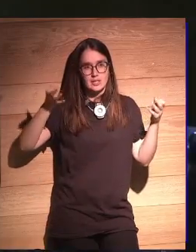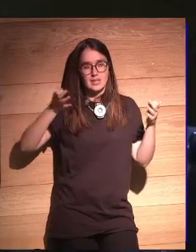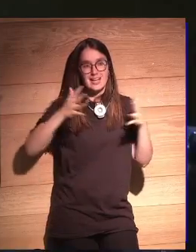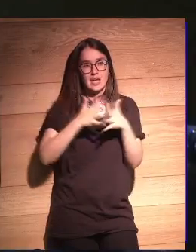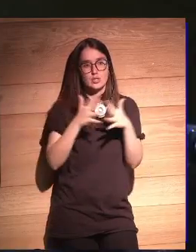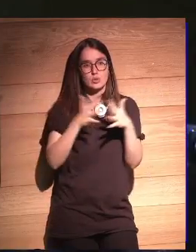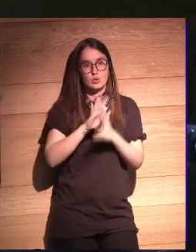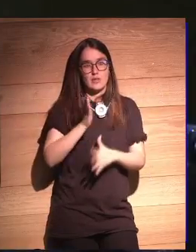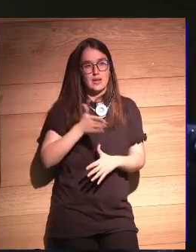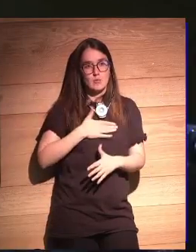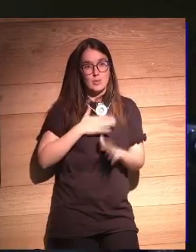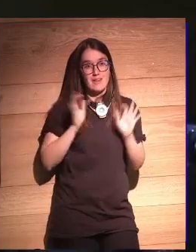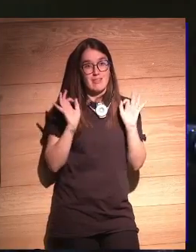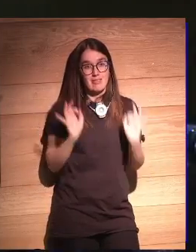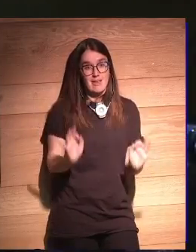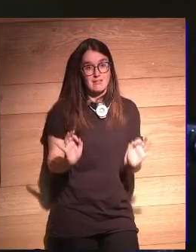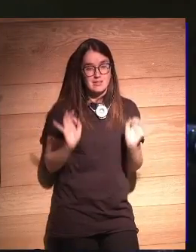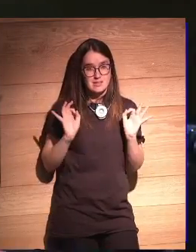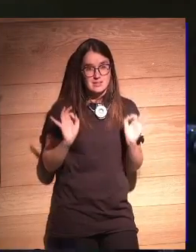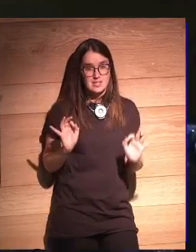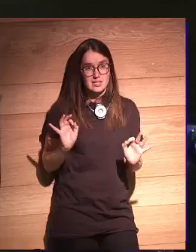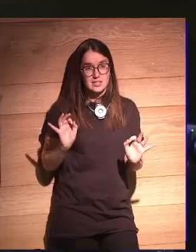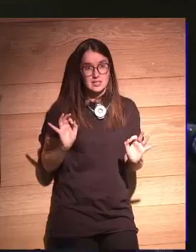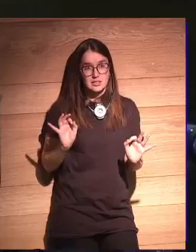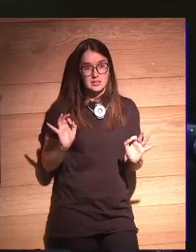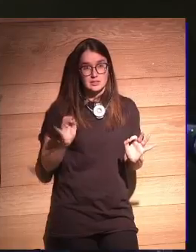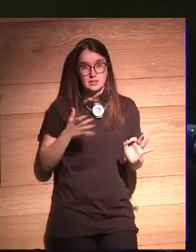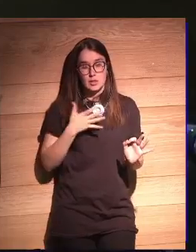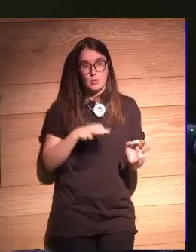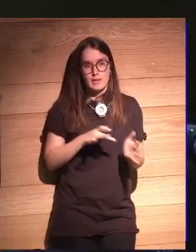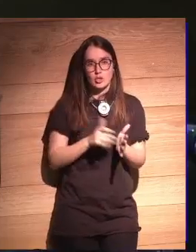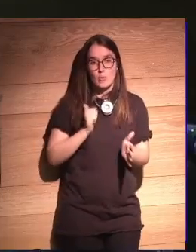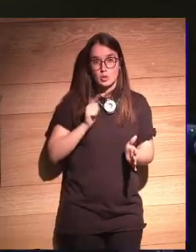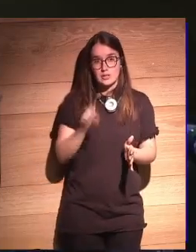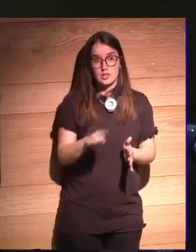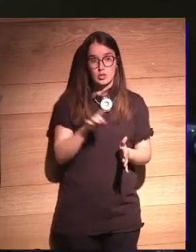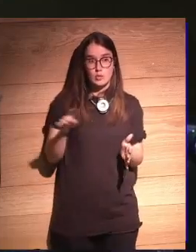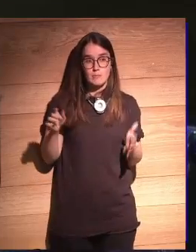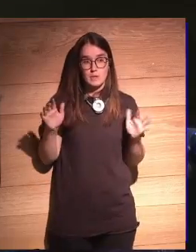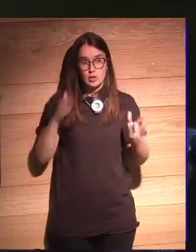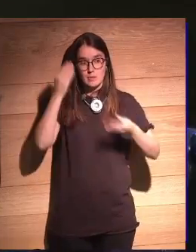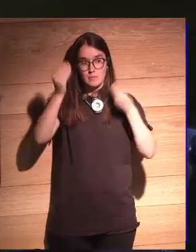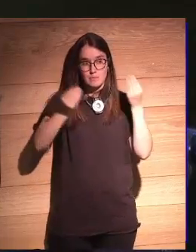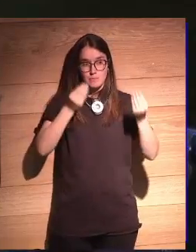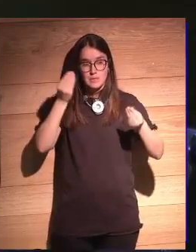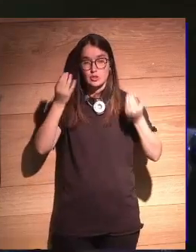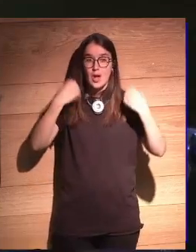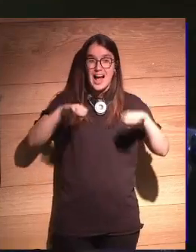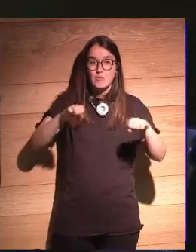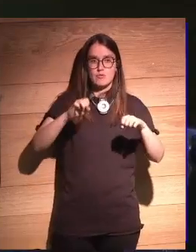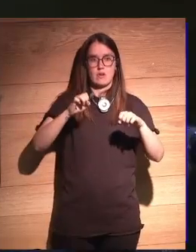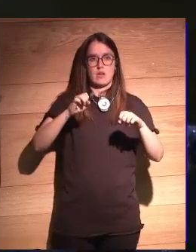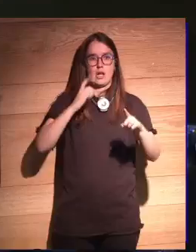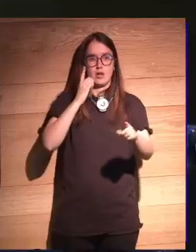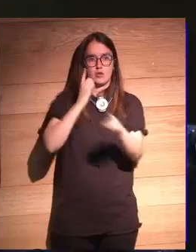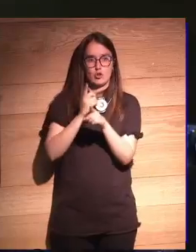forget that the structure of the ownership is this one, and it might be an opportunity or not,